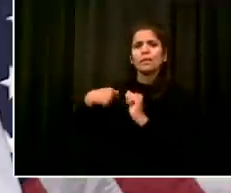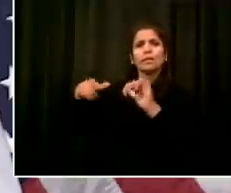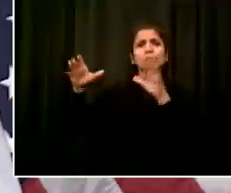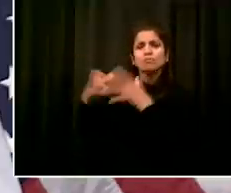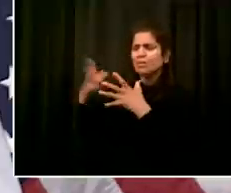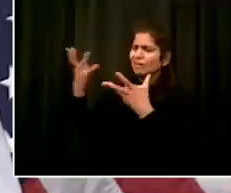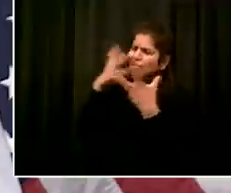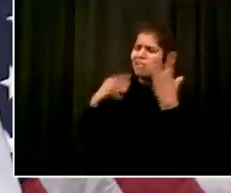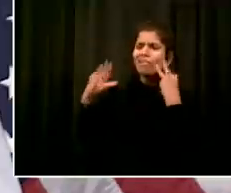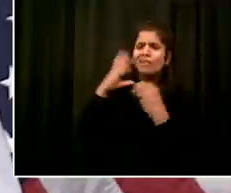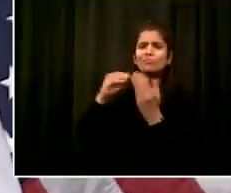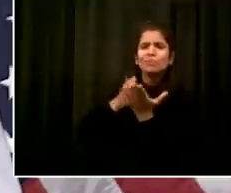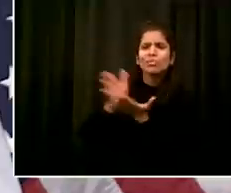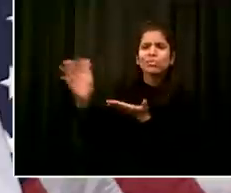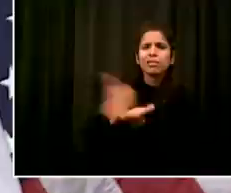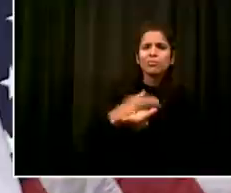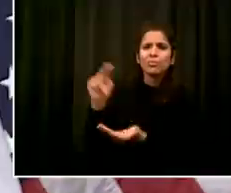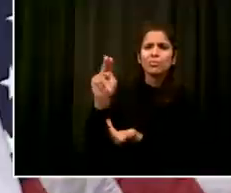And they are such